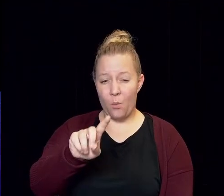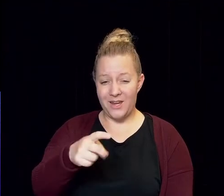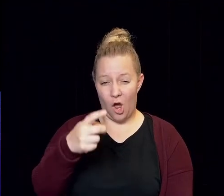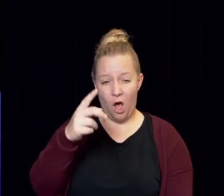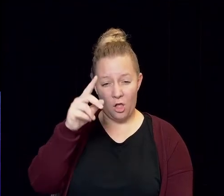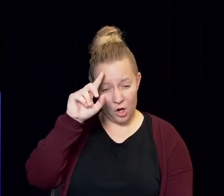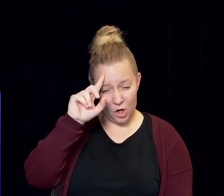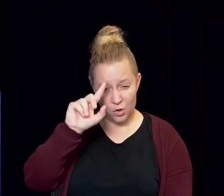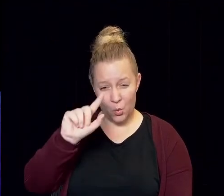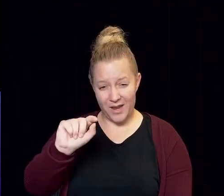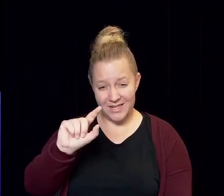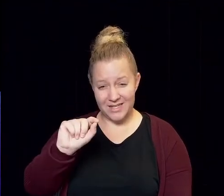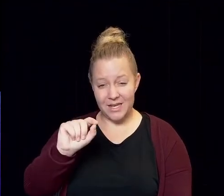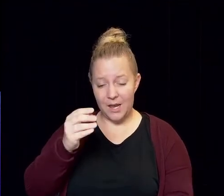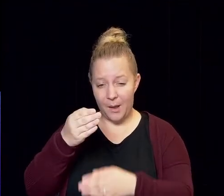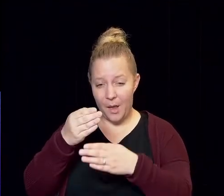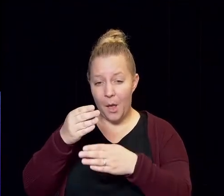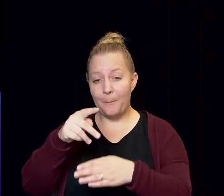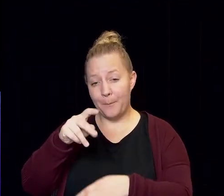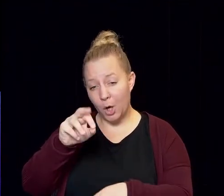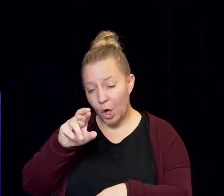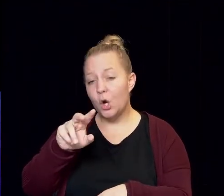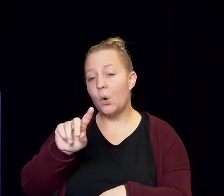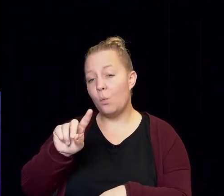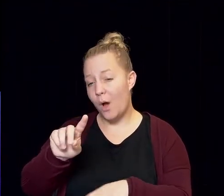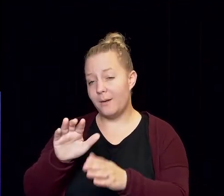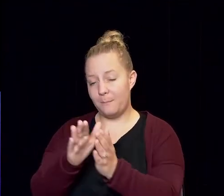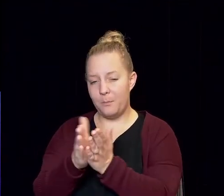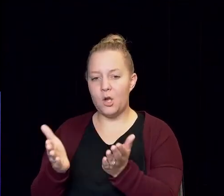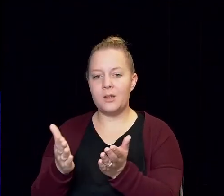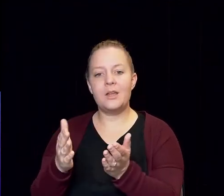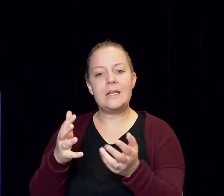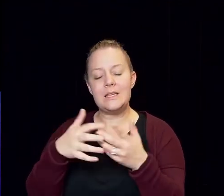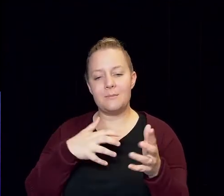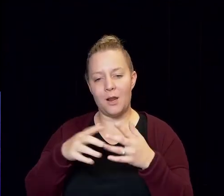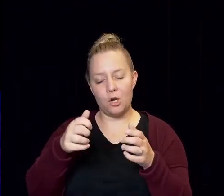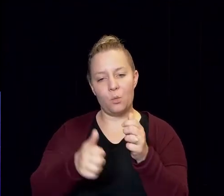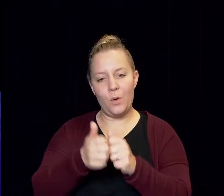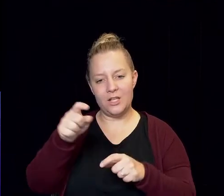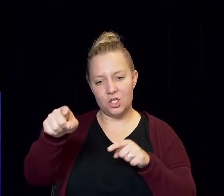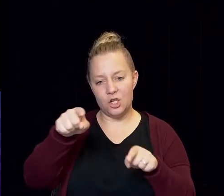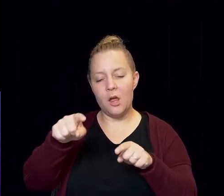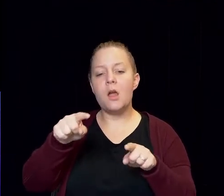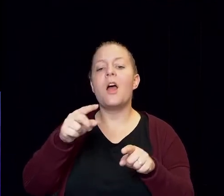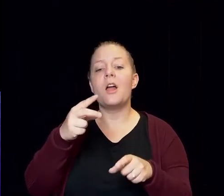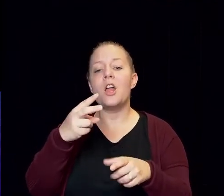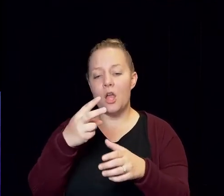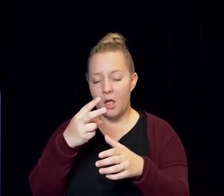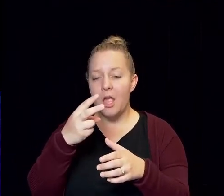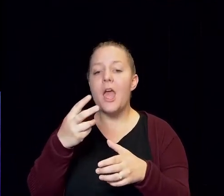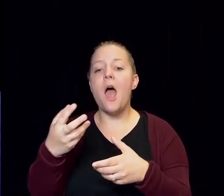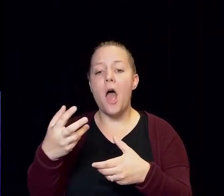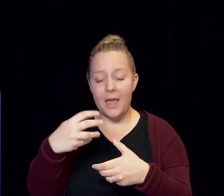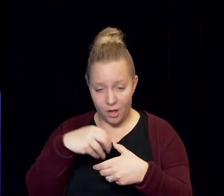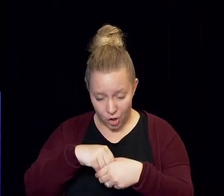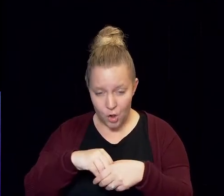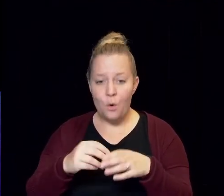how you write that final answer, just make sure that you include both of the labels. And then the other one, I get 15 books